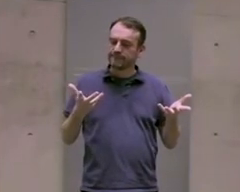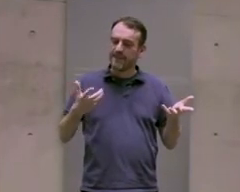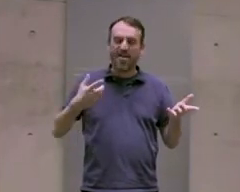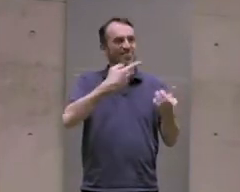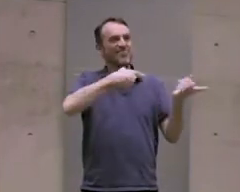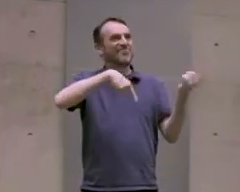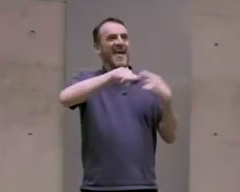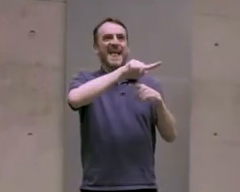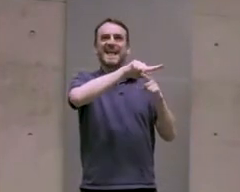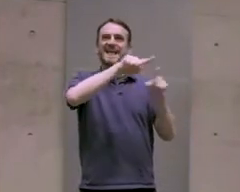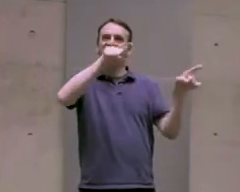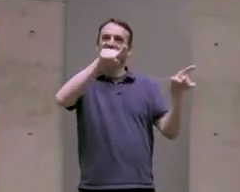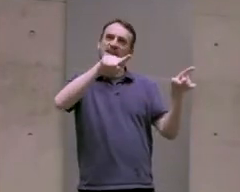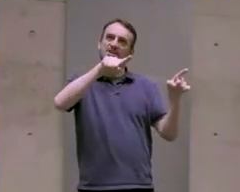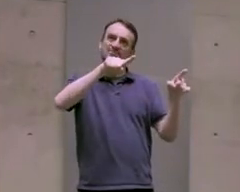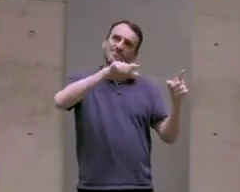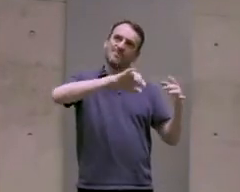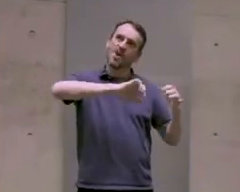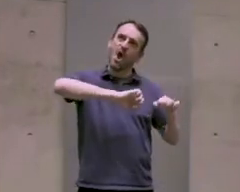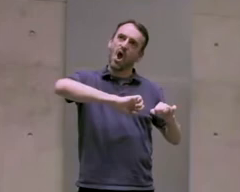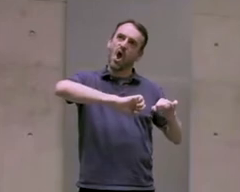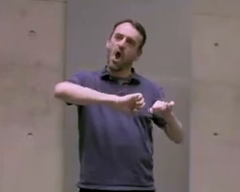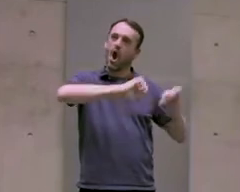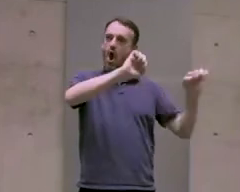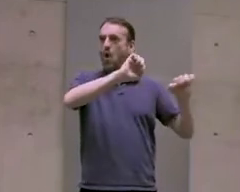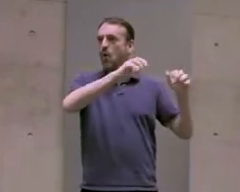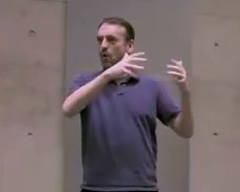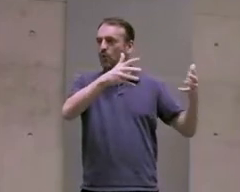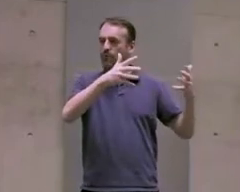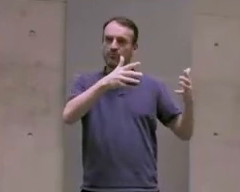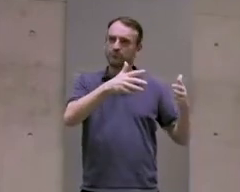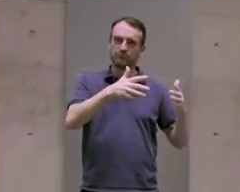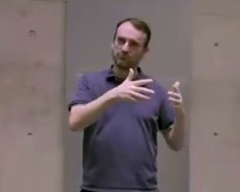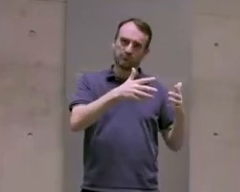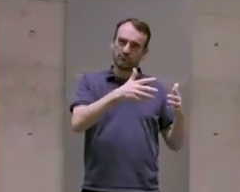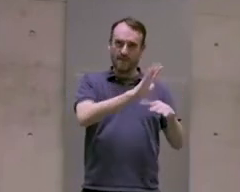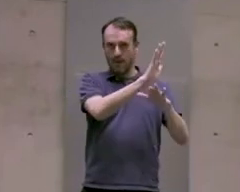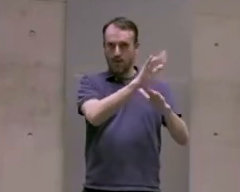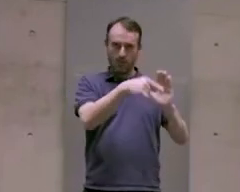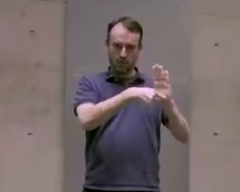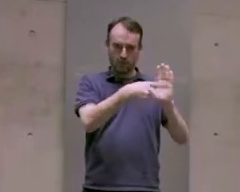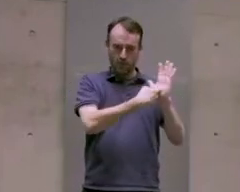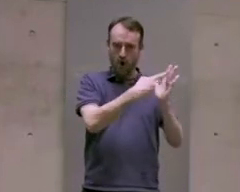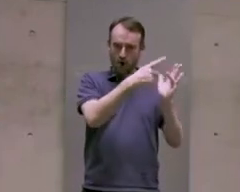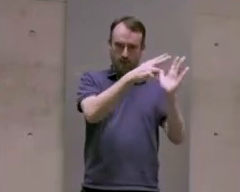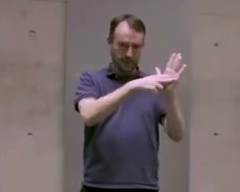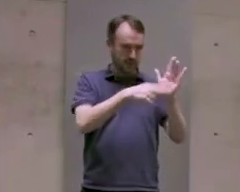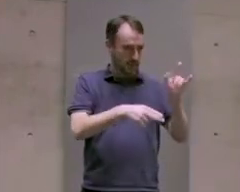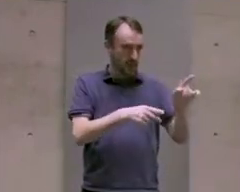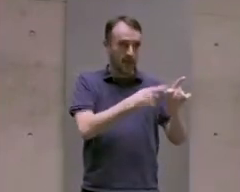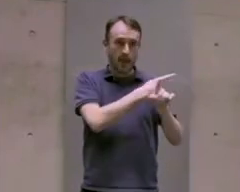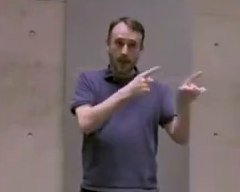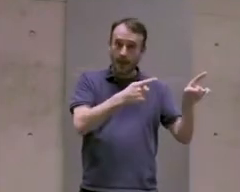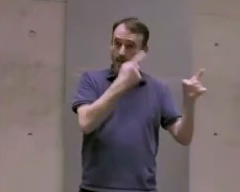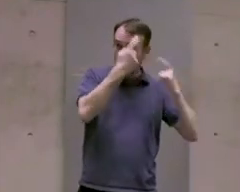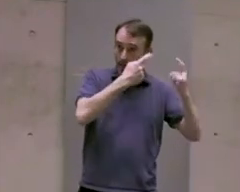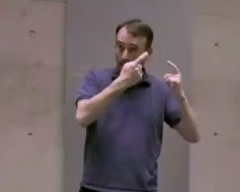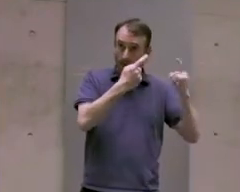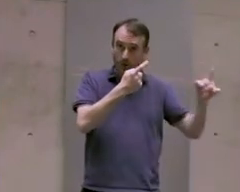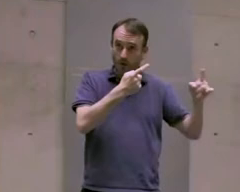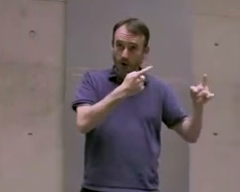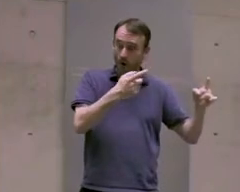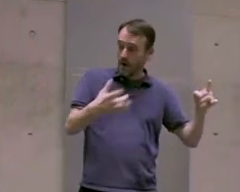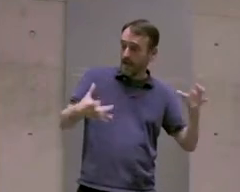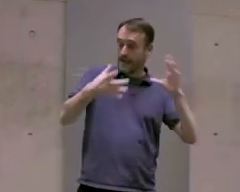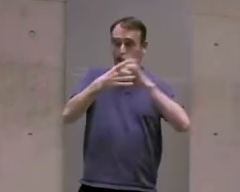they obviously own, Disney owned quite a few things, but they own Tron. And they were kind of thinking about doing something in the game space. And